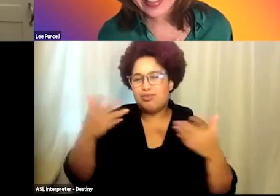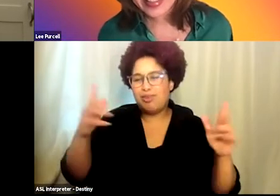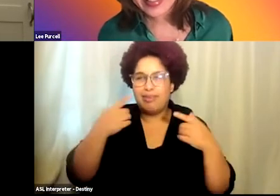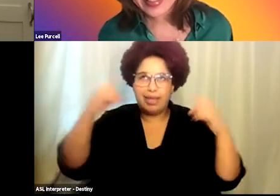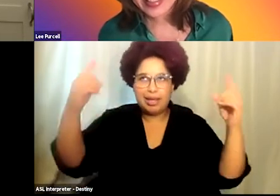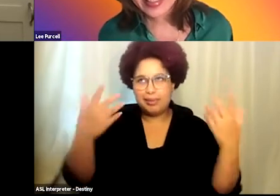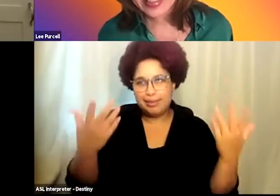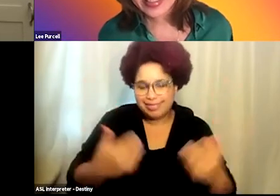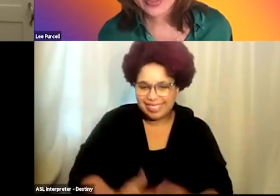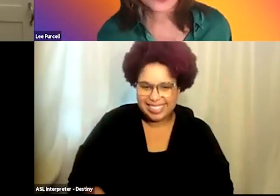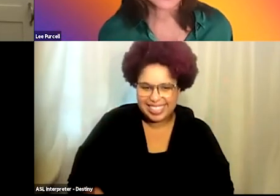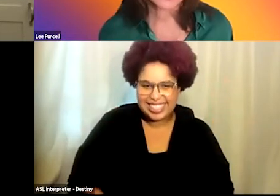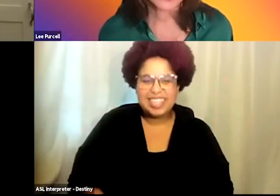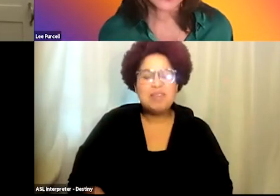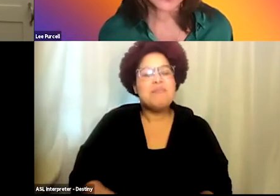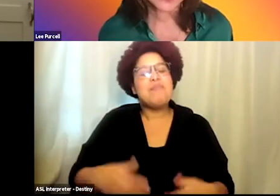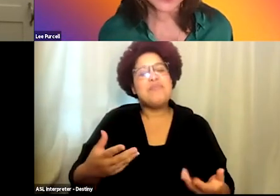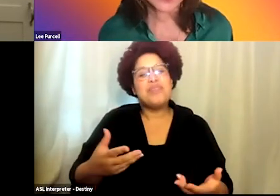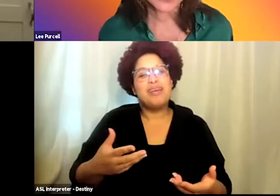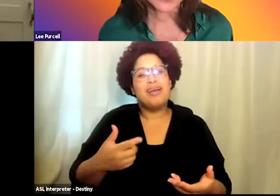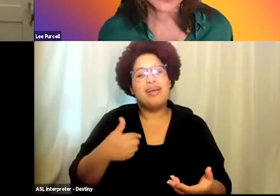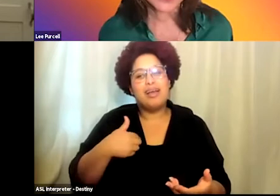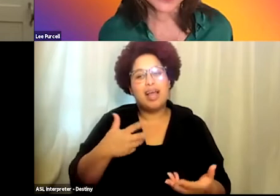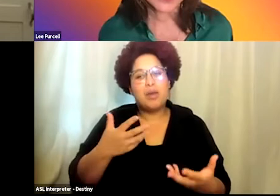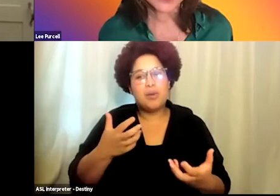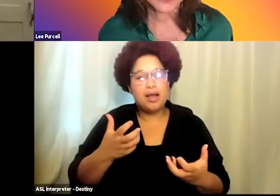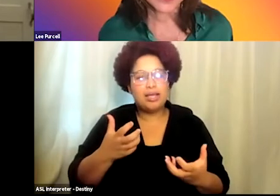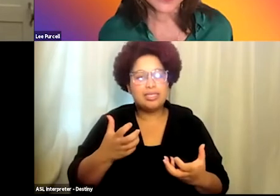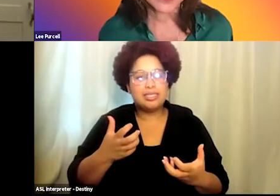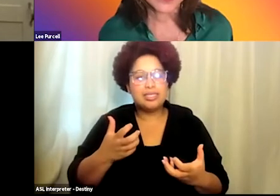I want to make the this